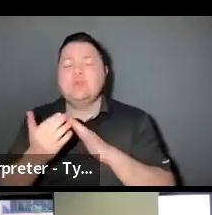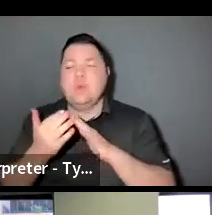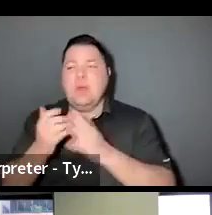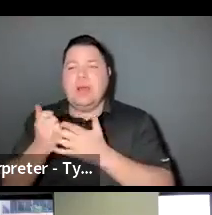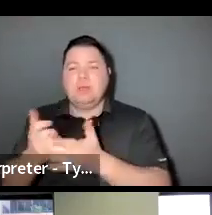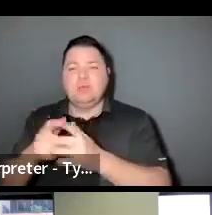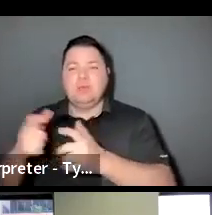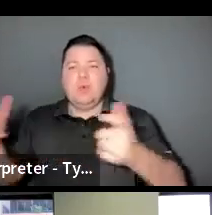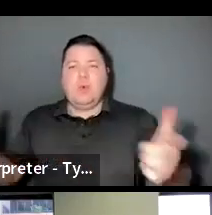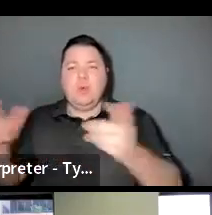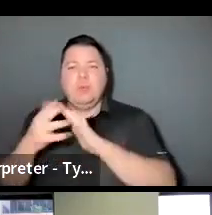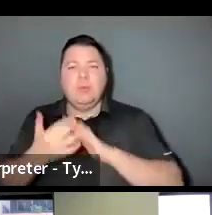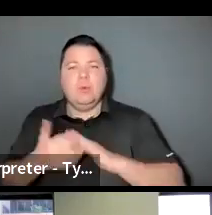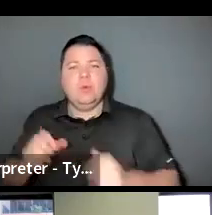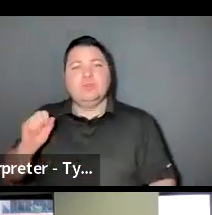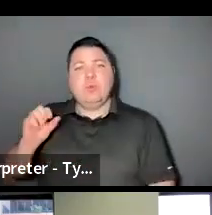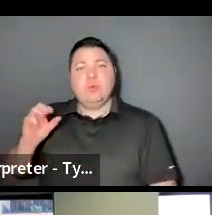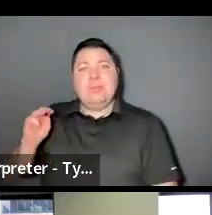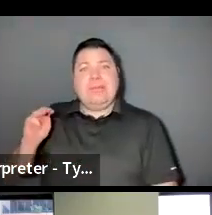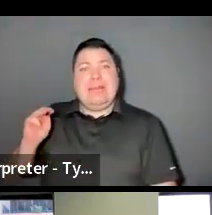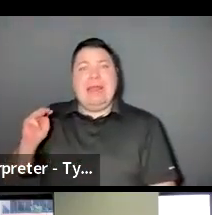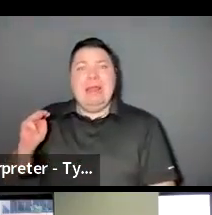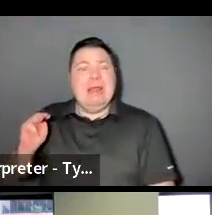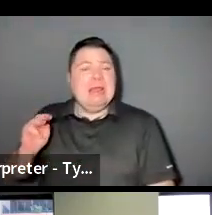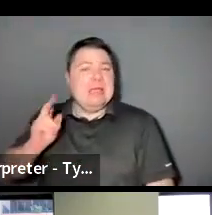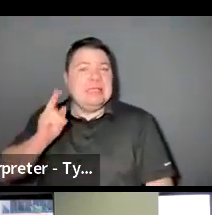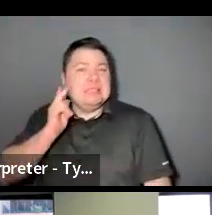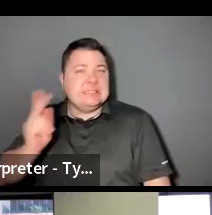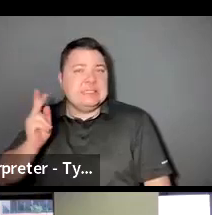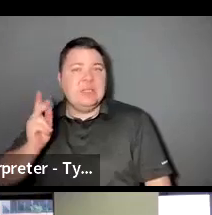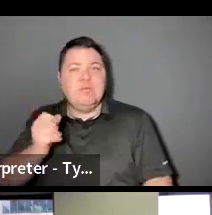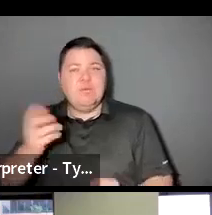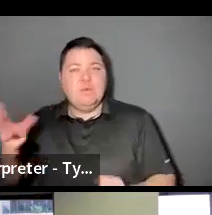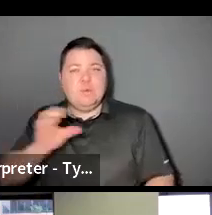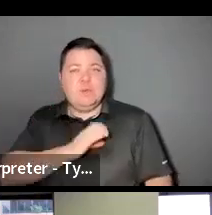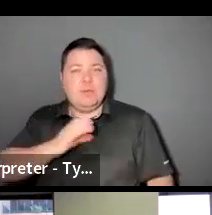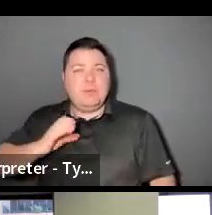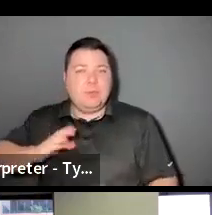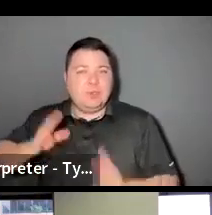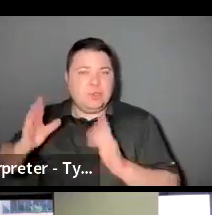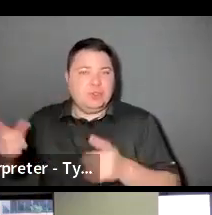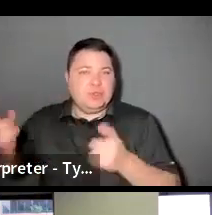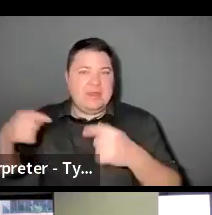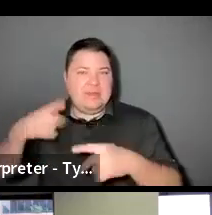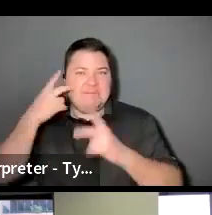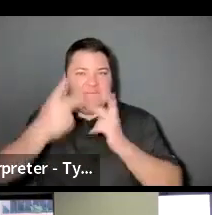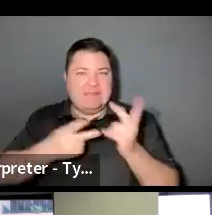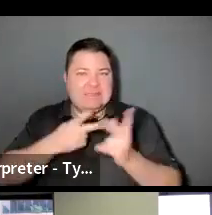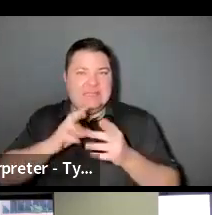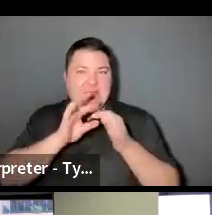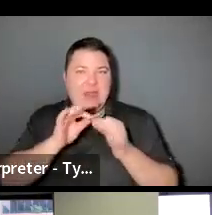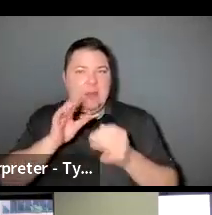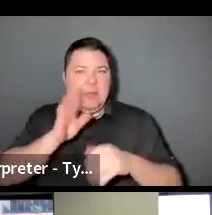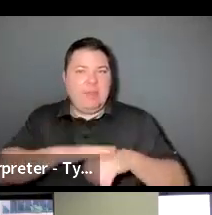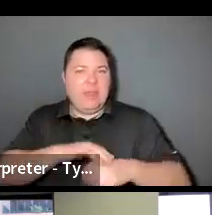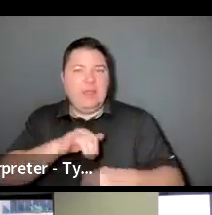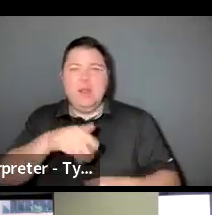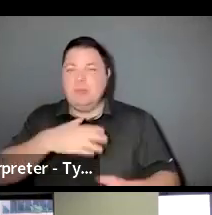on the social media platforms, I know that there are a few commissioners that have visited and comment quite often, and I appreciate